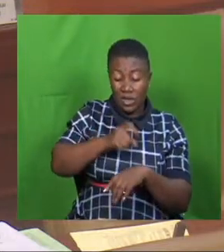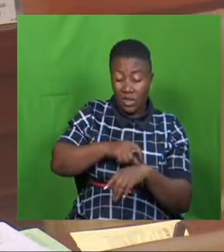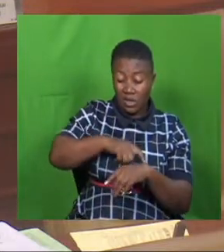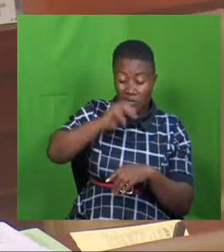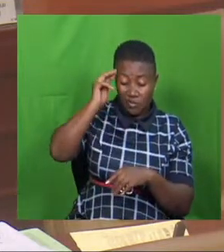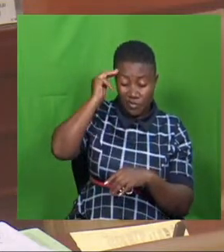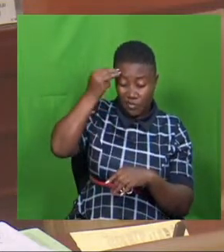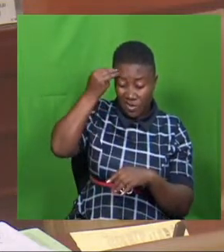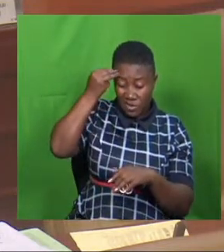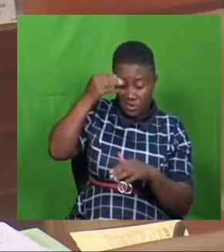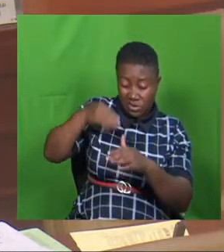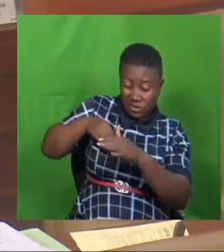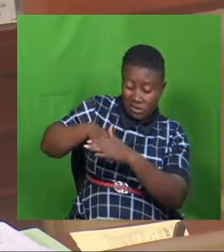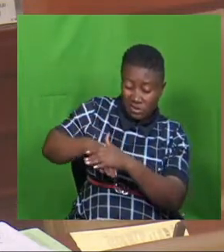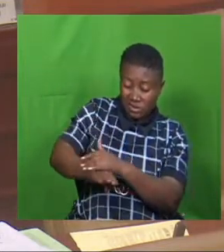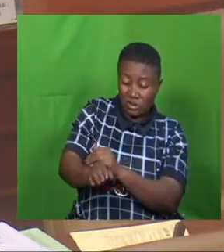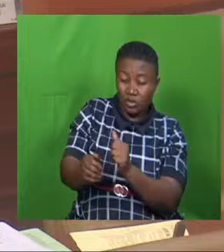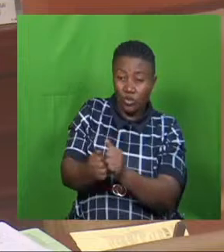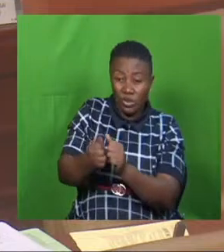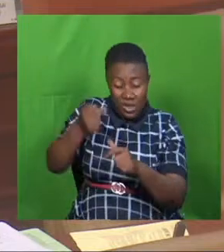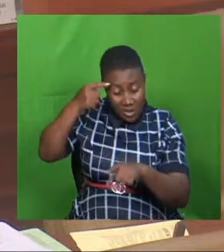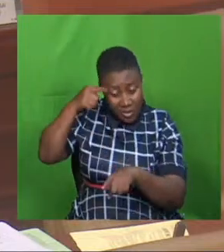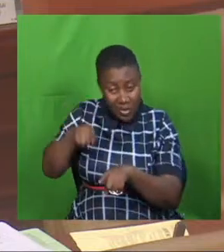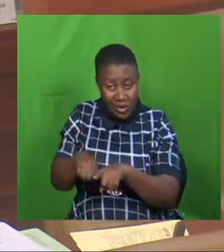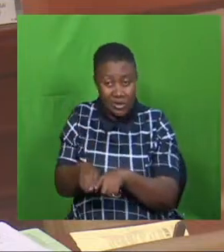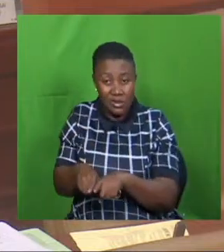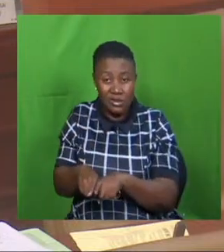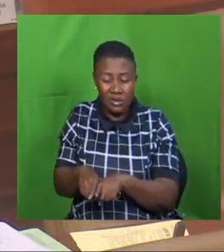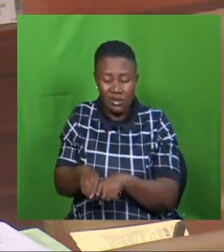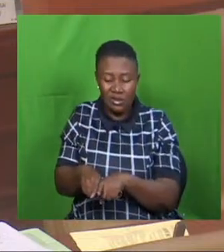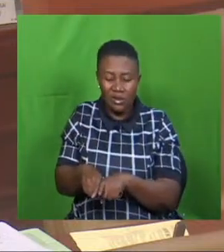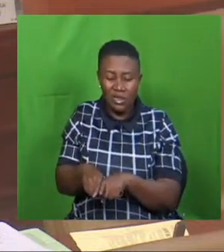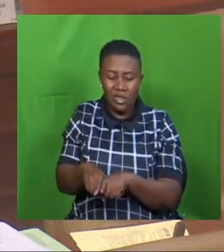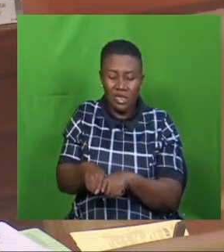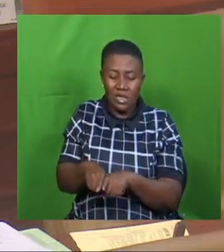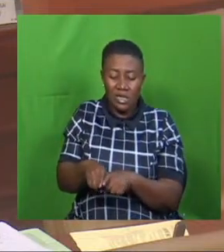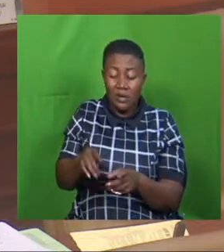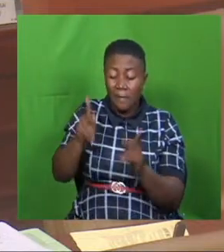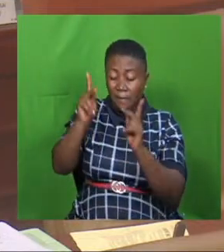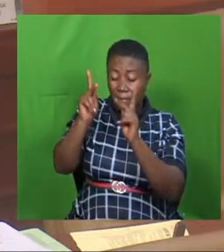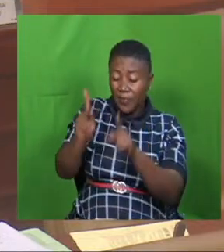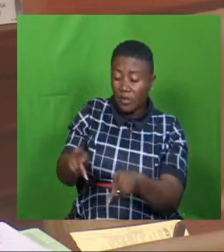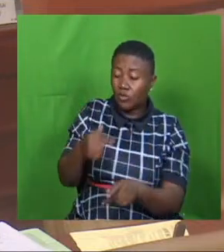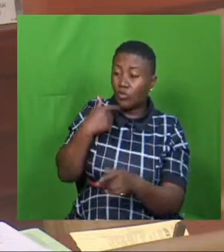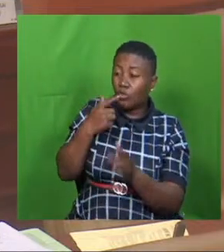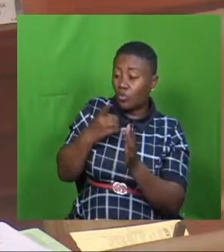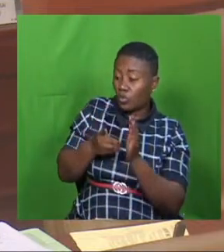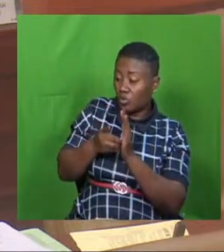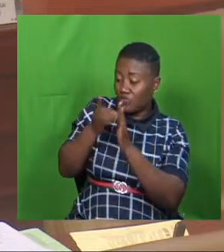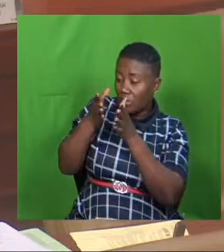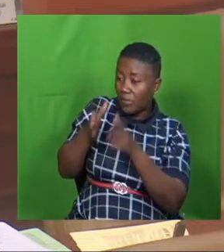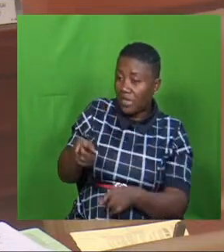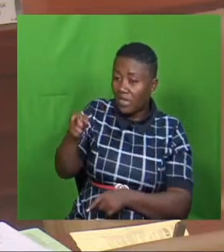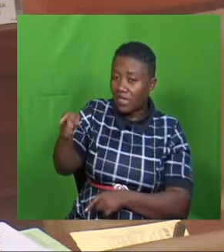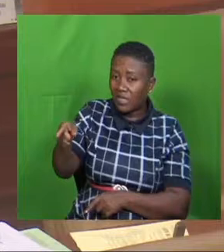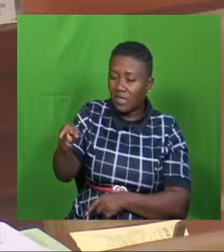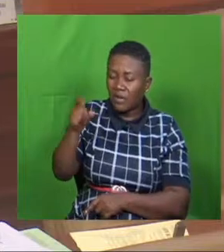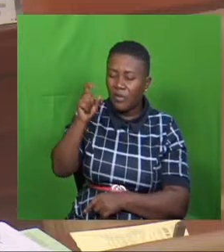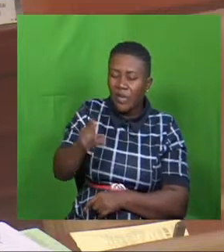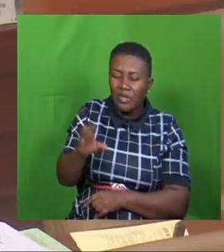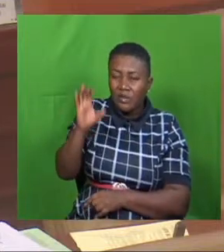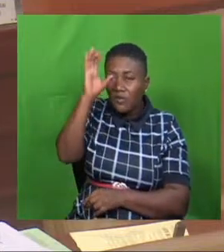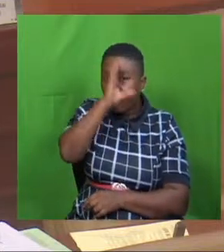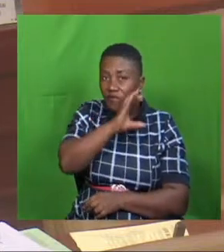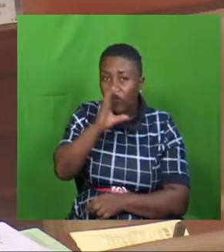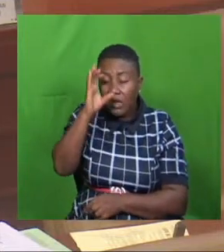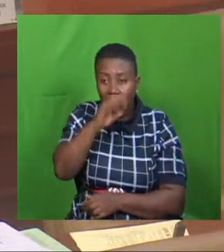agreement, it was intended that the so-called developer was supposed to find money